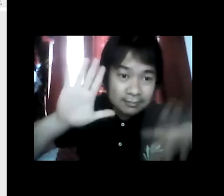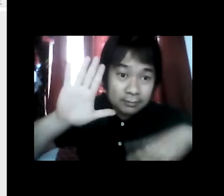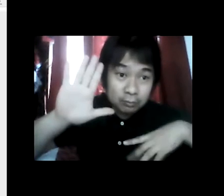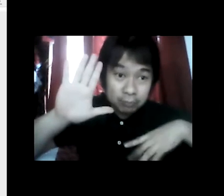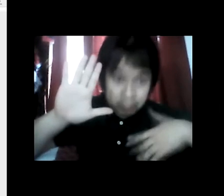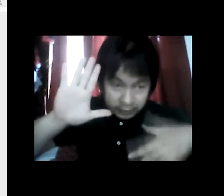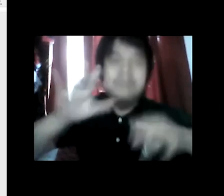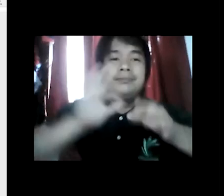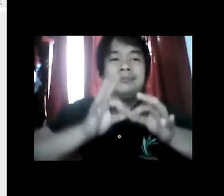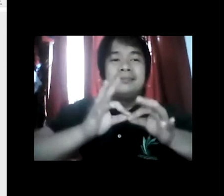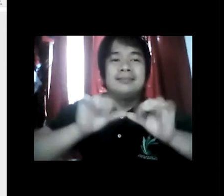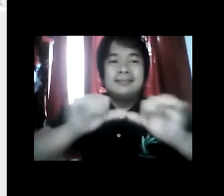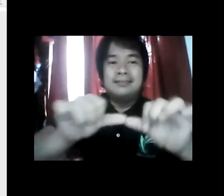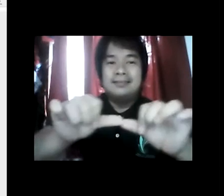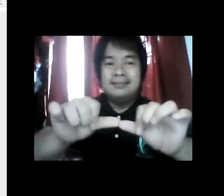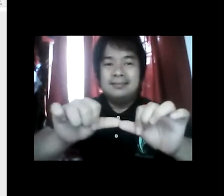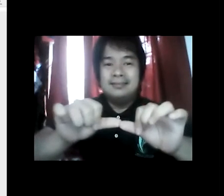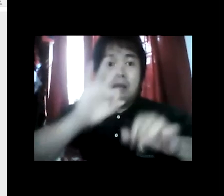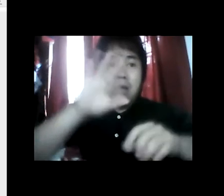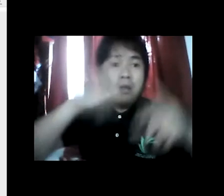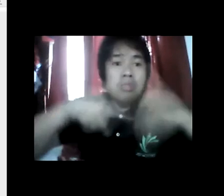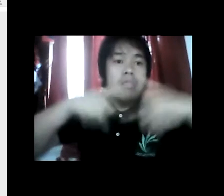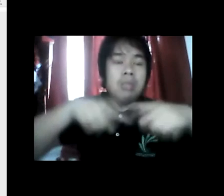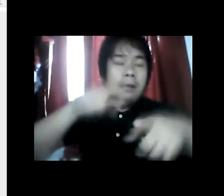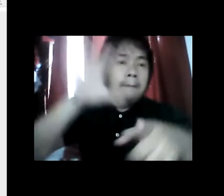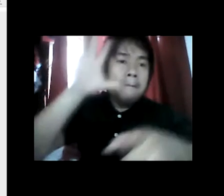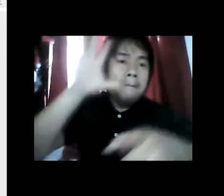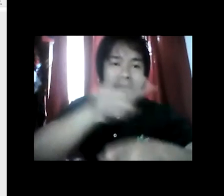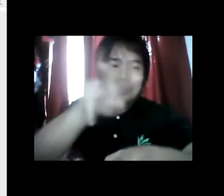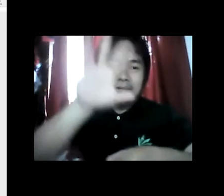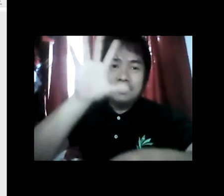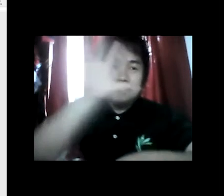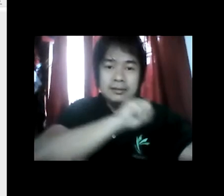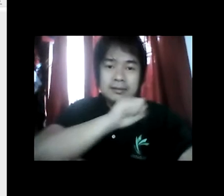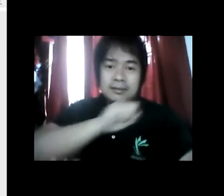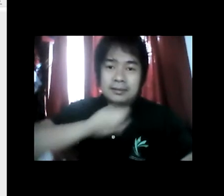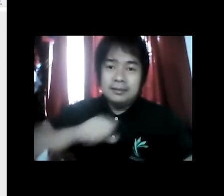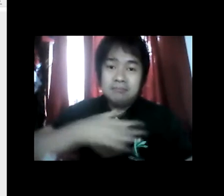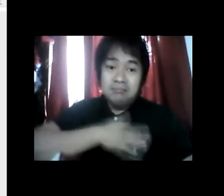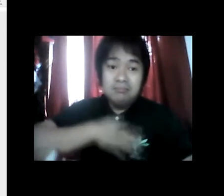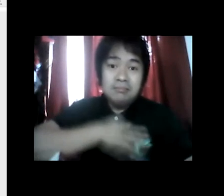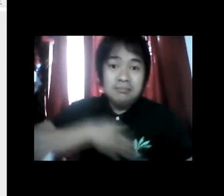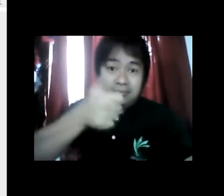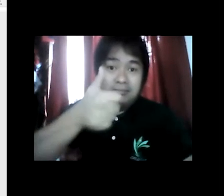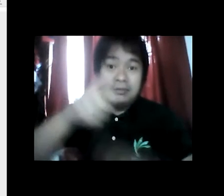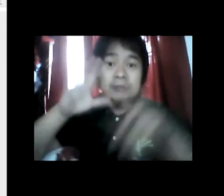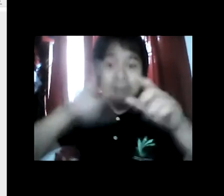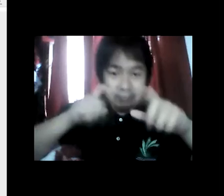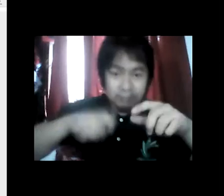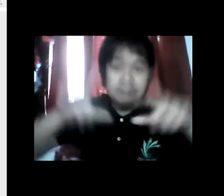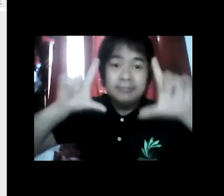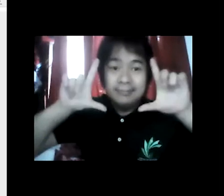Marvin's just doing a clarification for the interpreter. So make sure that they're spotlighted first before you start